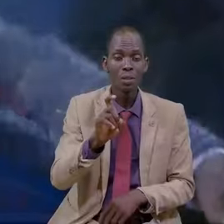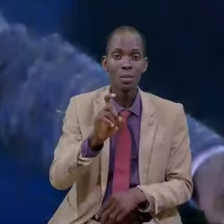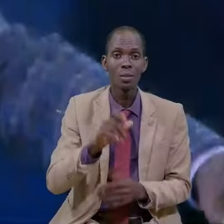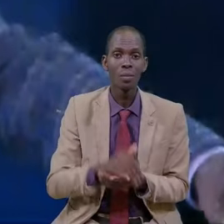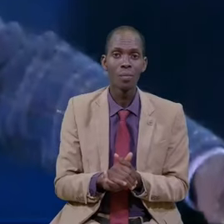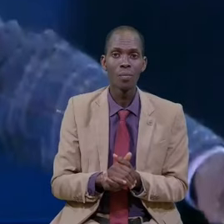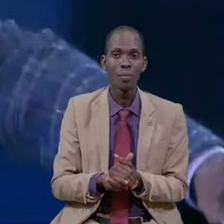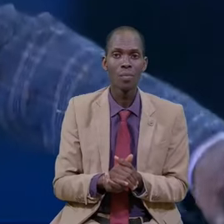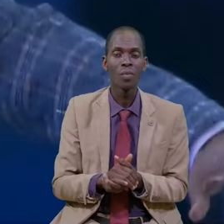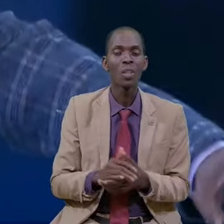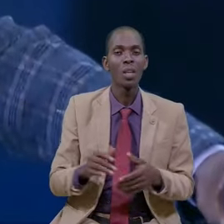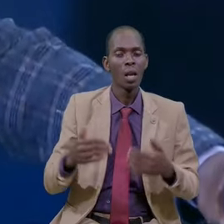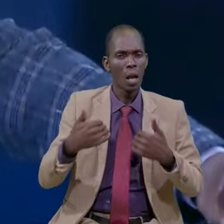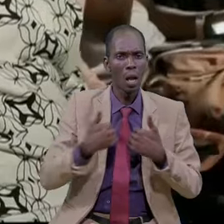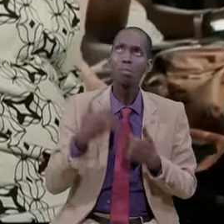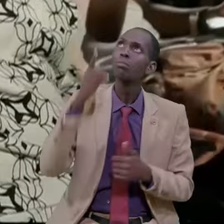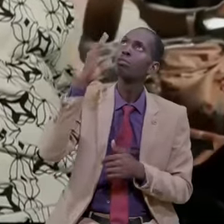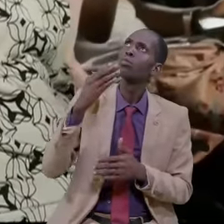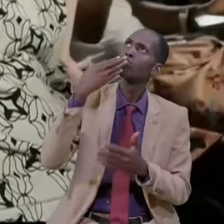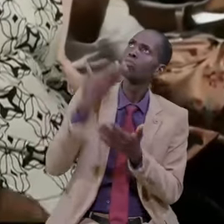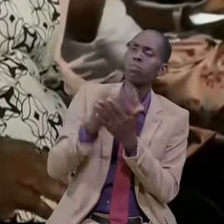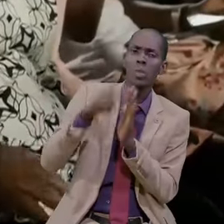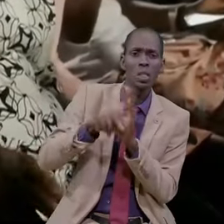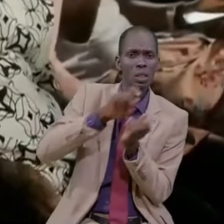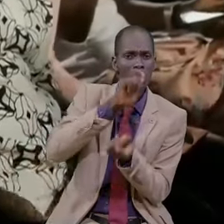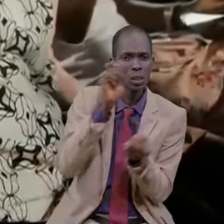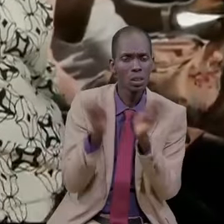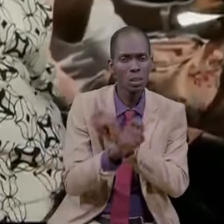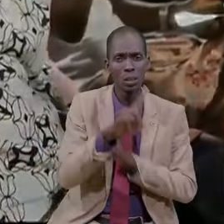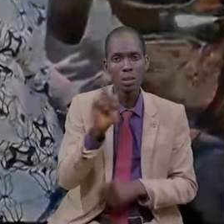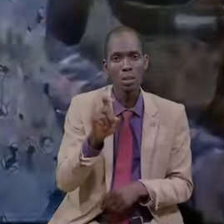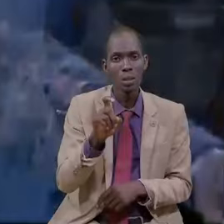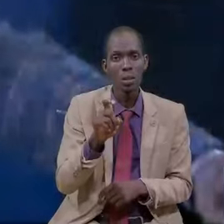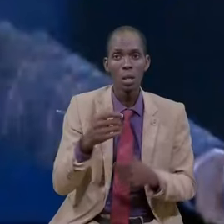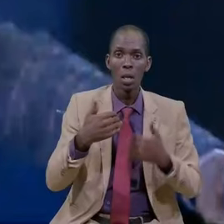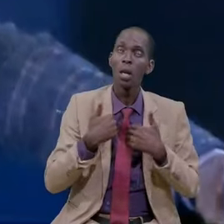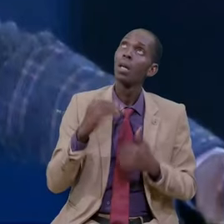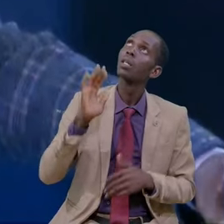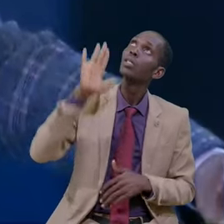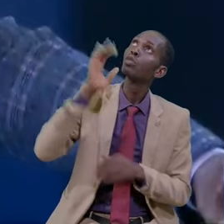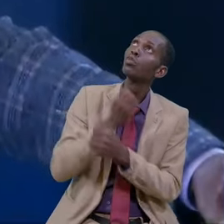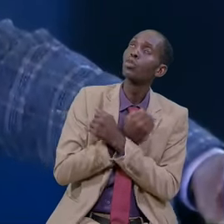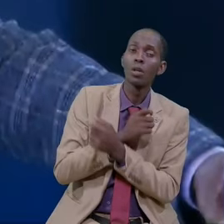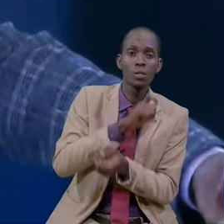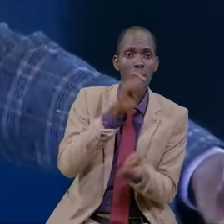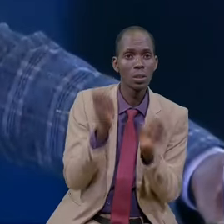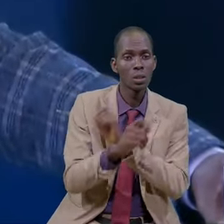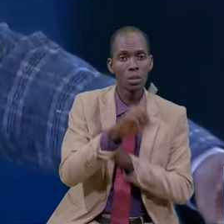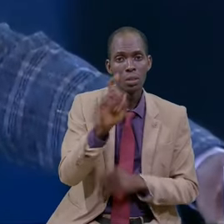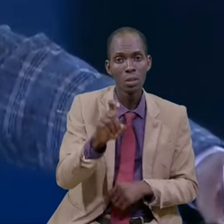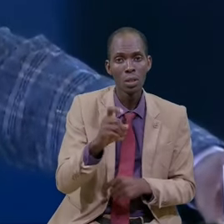as his goodness change as his love changed as his